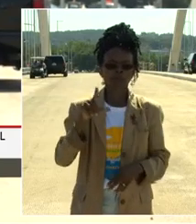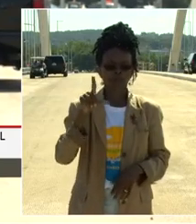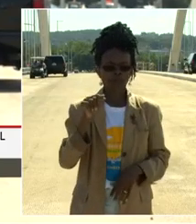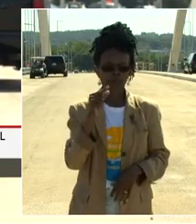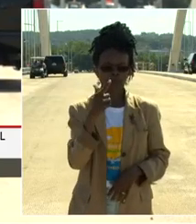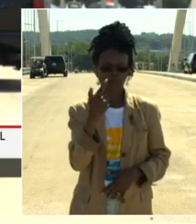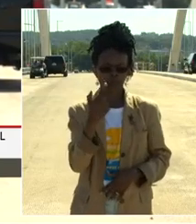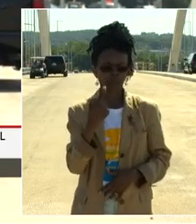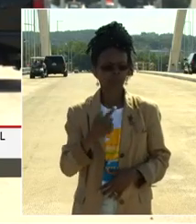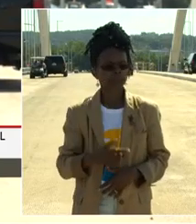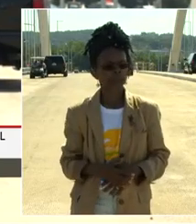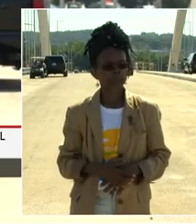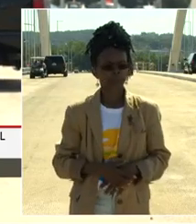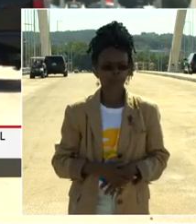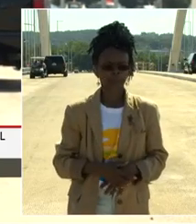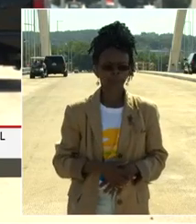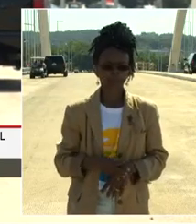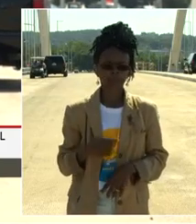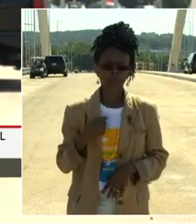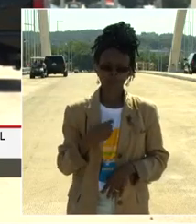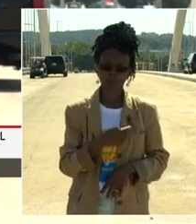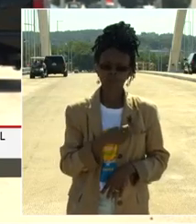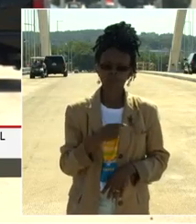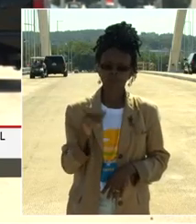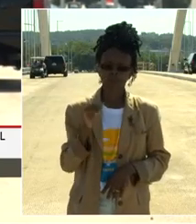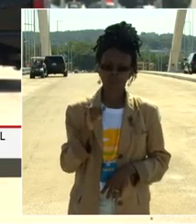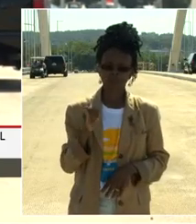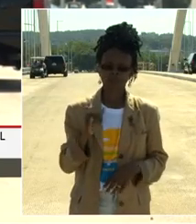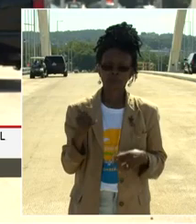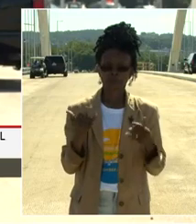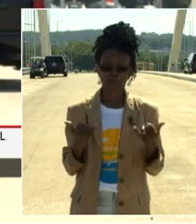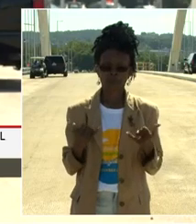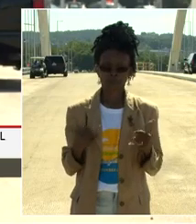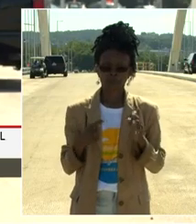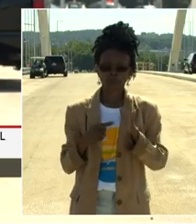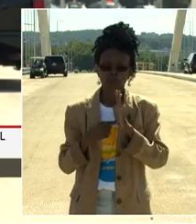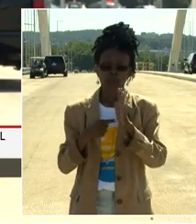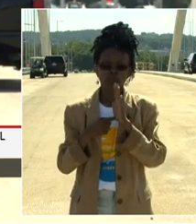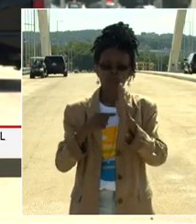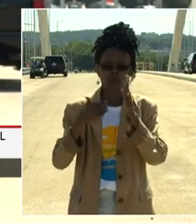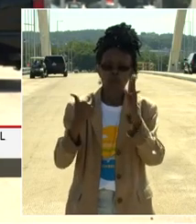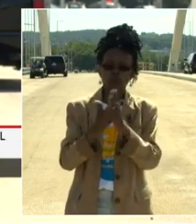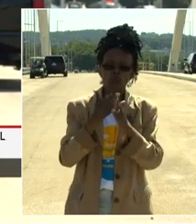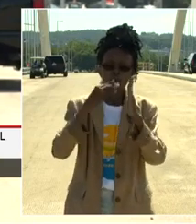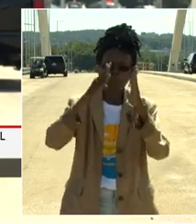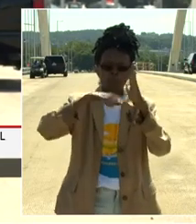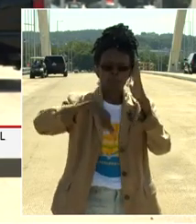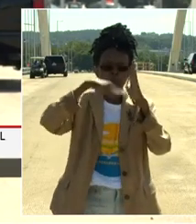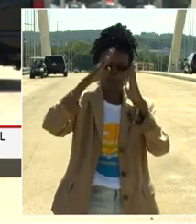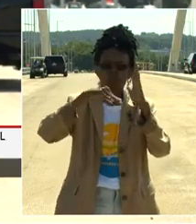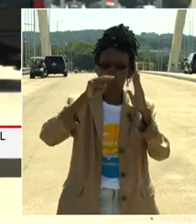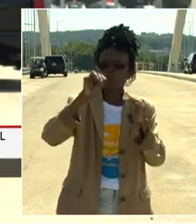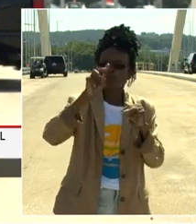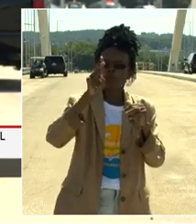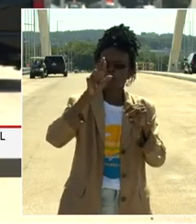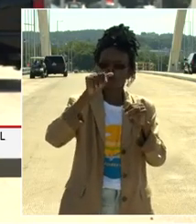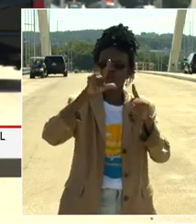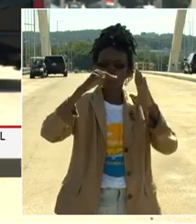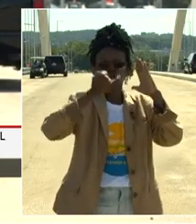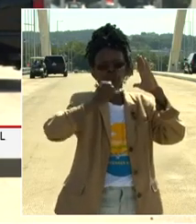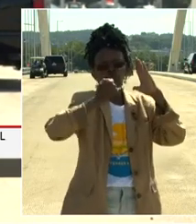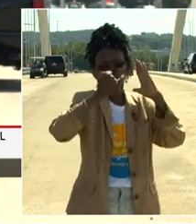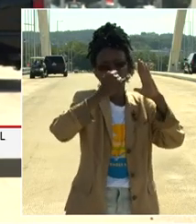today, we unveiled a beautiful mural of Frederick and Anna in the Hill community in Easton, Maryland, one of the oldest